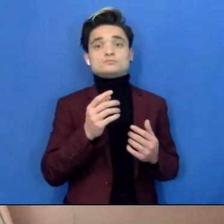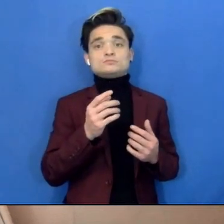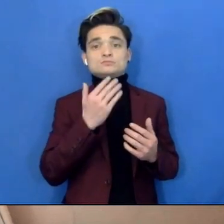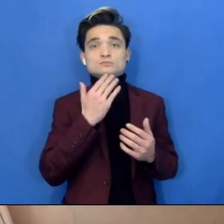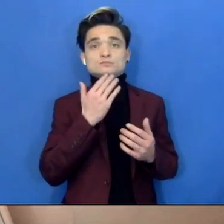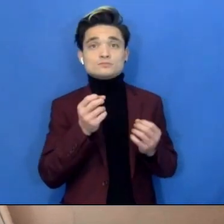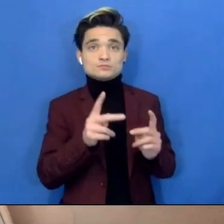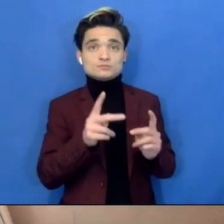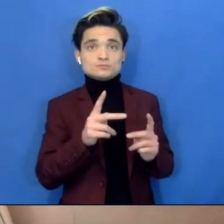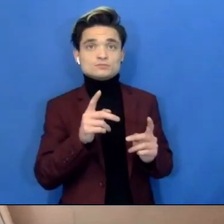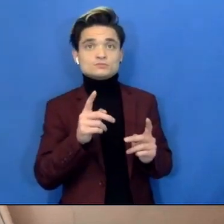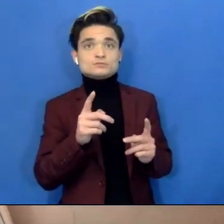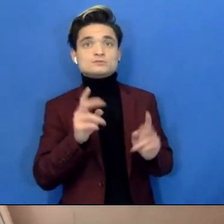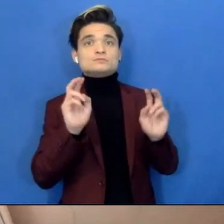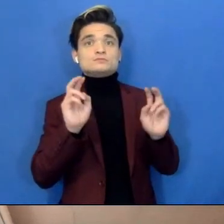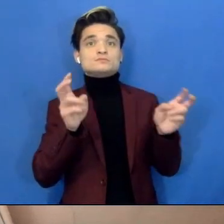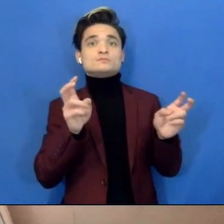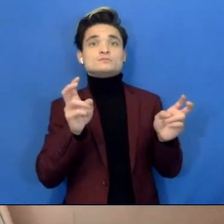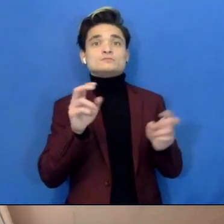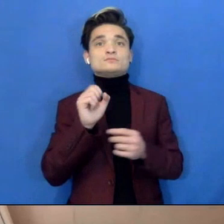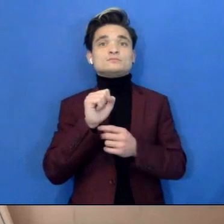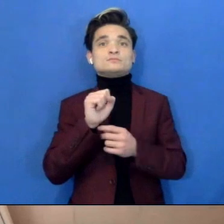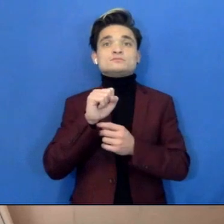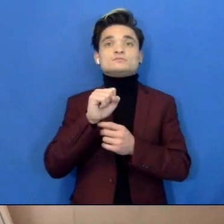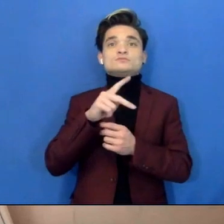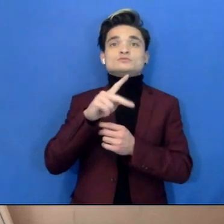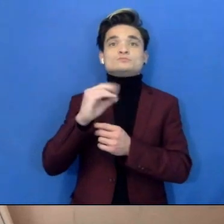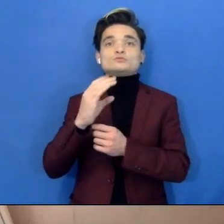Ironically, that happened. The at word perfect itself time.